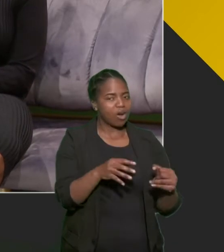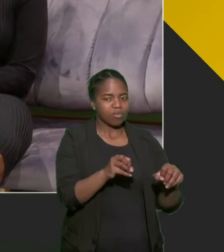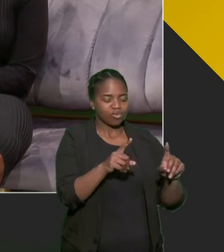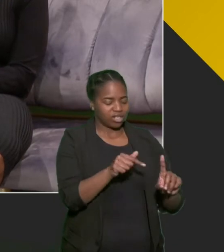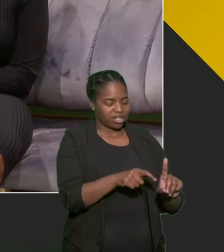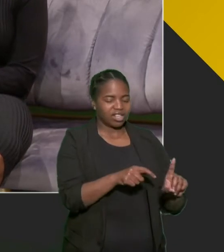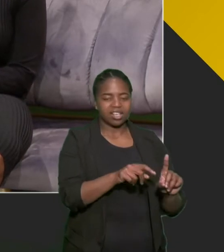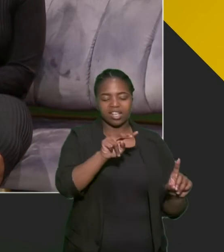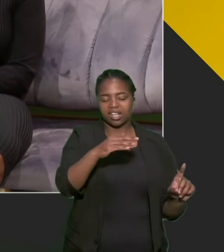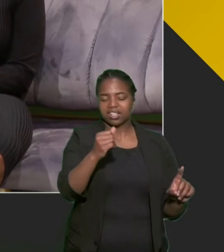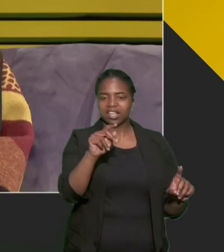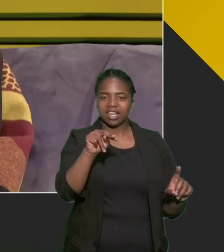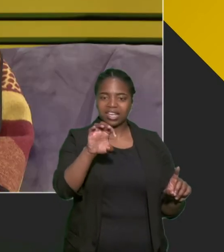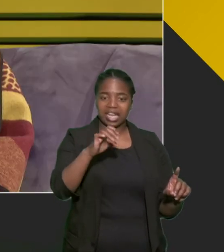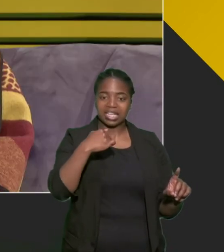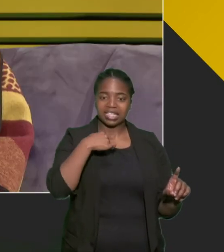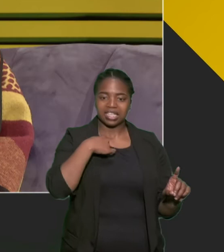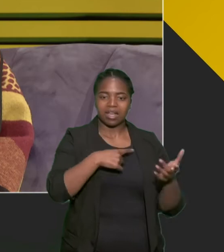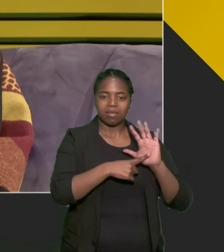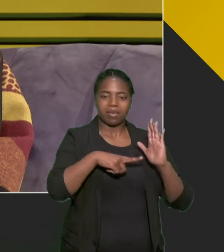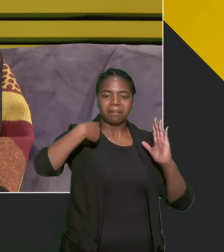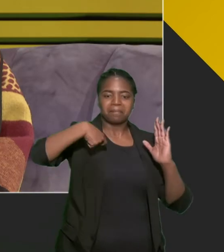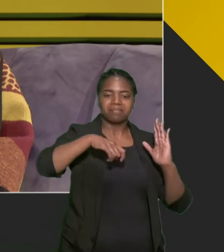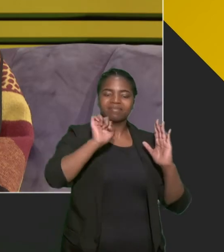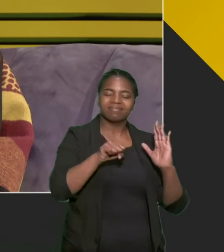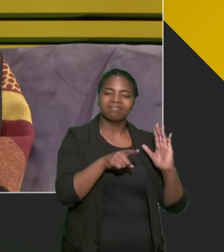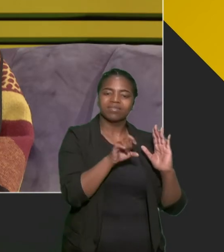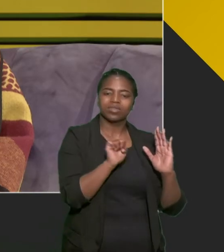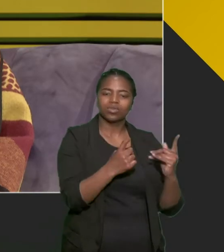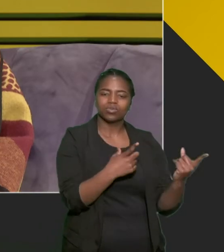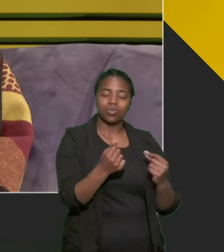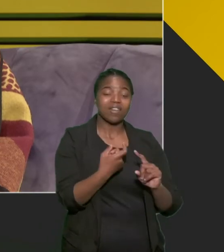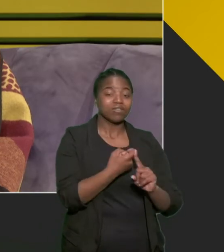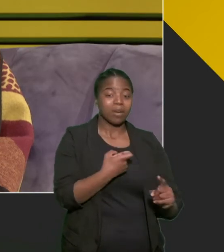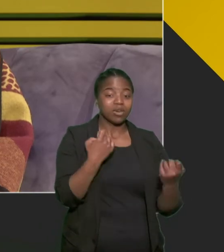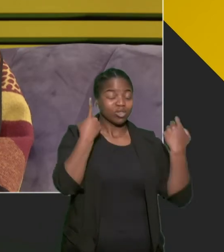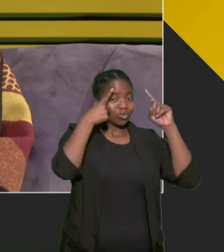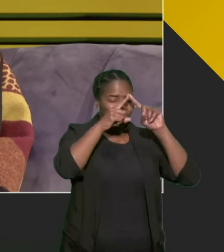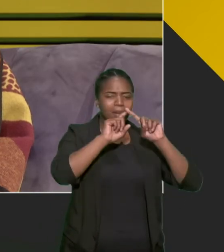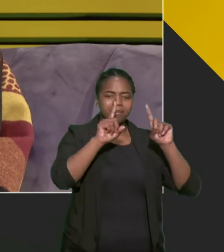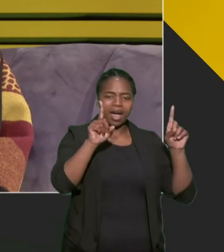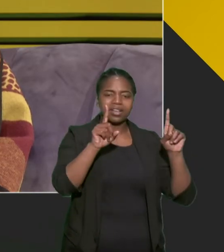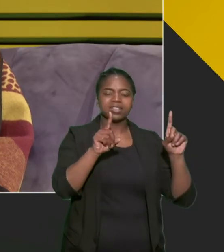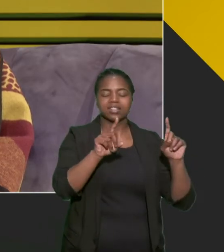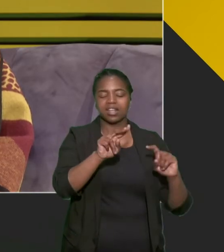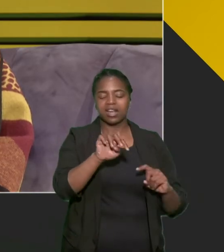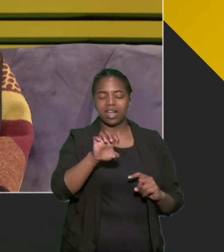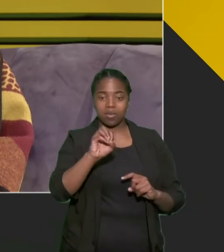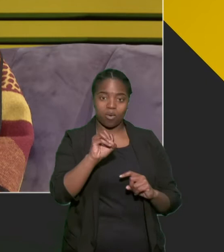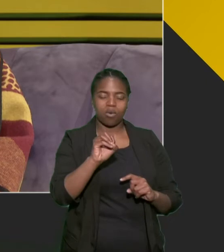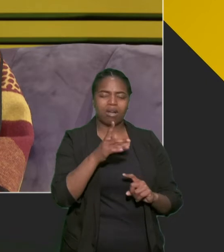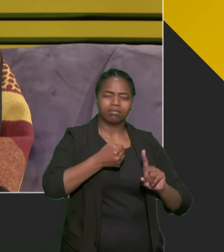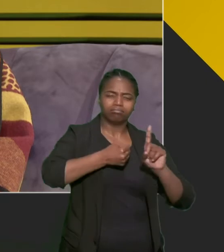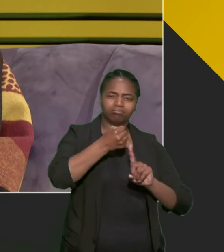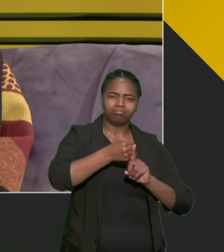speak to Ngane Maope, who's a filmmaker and an author of the book called Kodiamala, who is from Lesotho, and also Neo Leduma, who's an activist